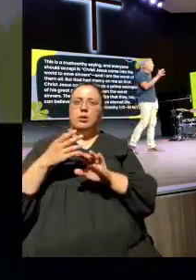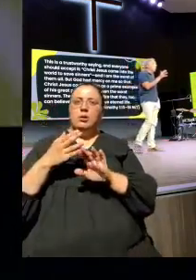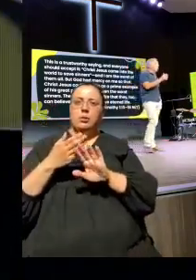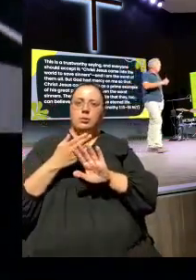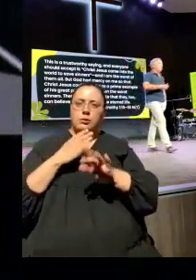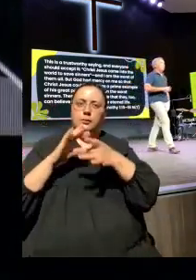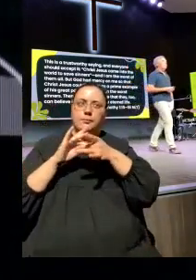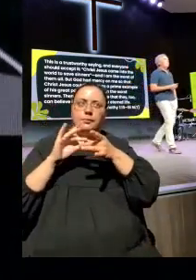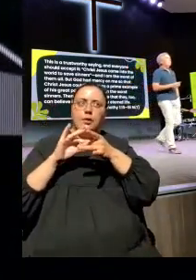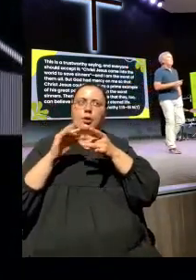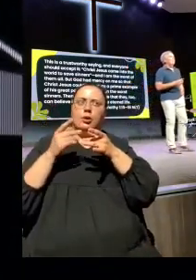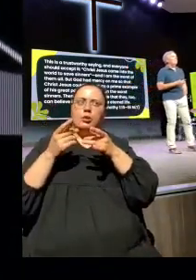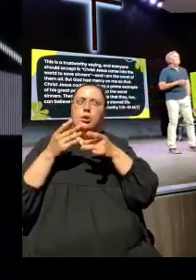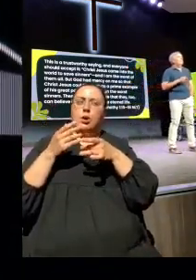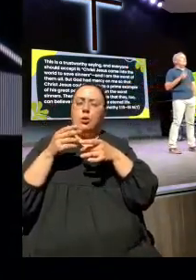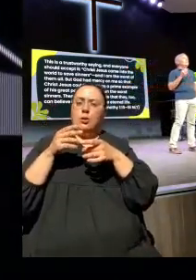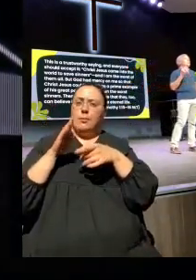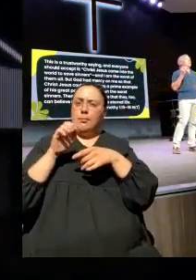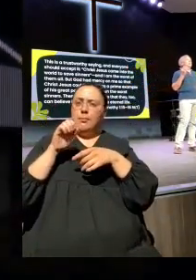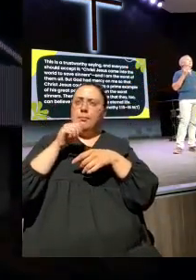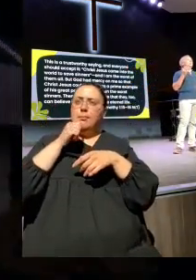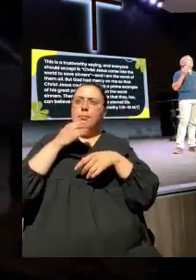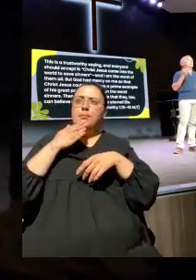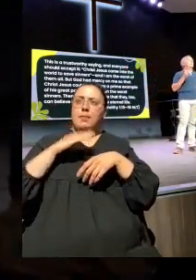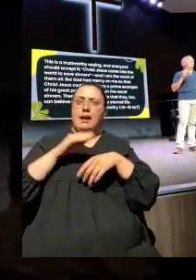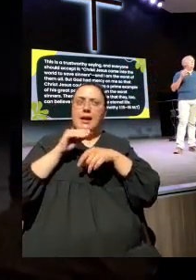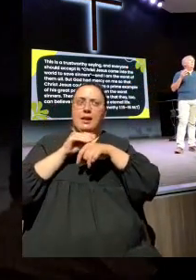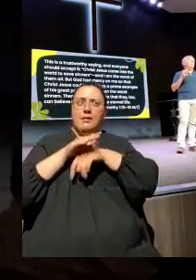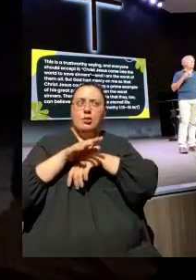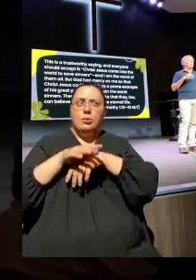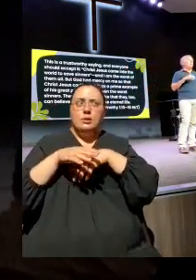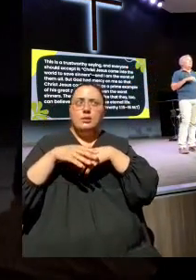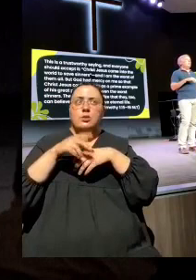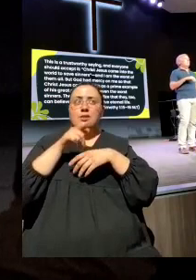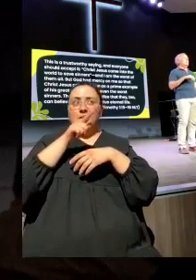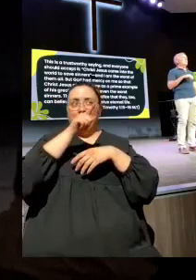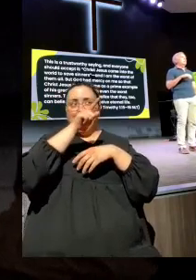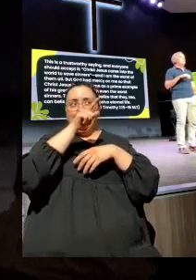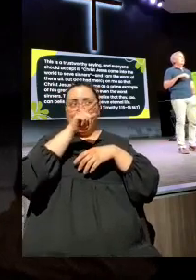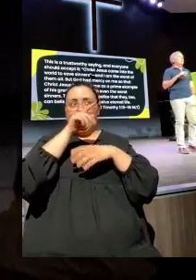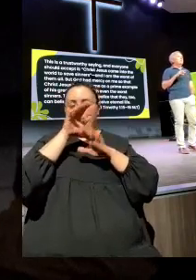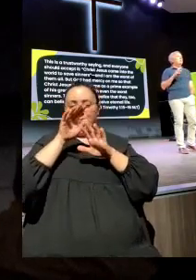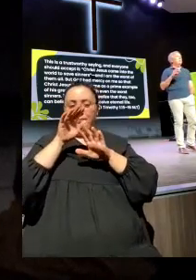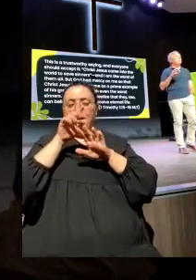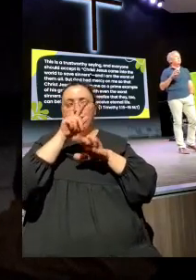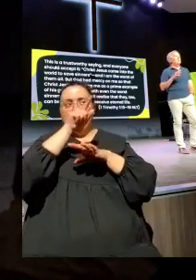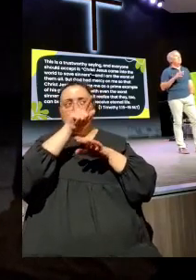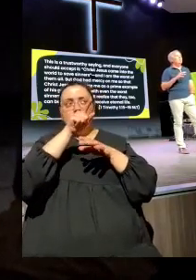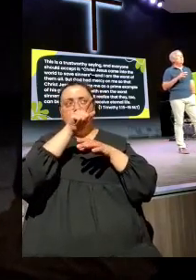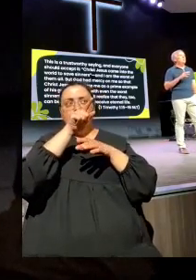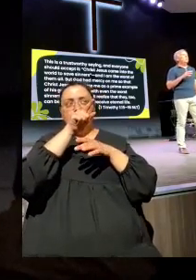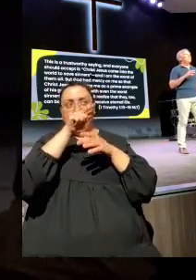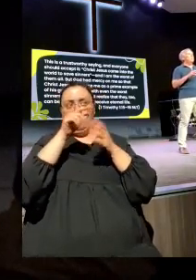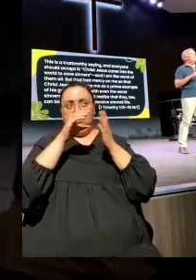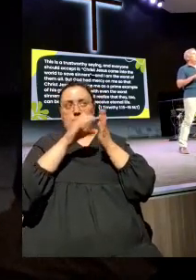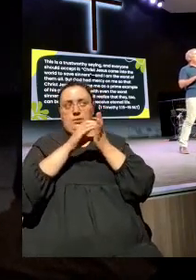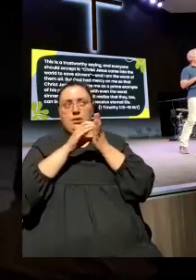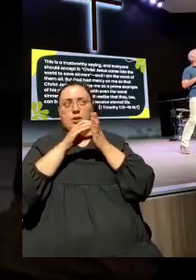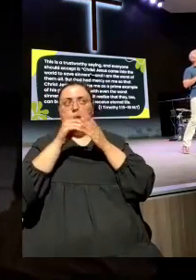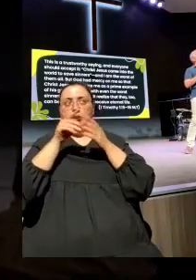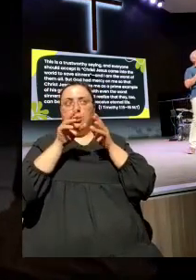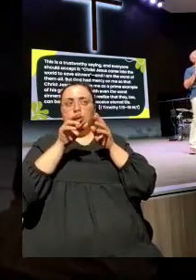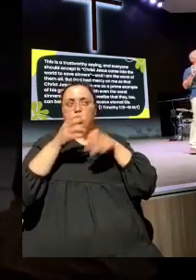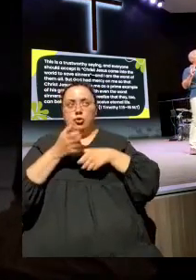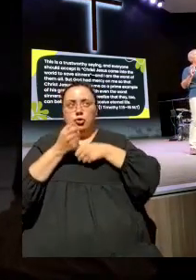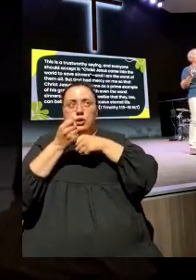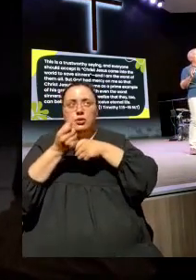I turn to Paul. This is a trustworthy saying, and everybody should accept it. Christ Jesus came into the world to save sinners, and